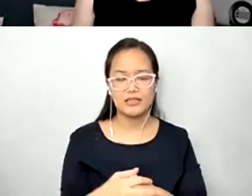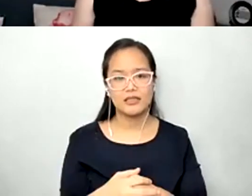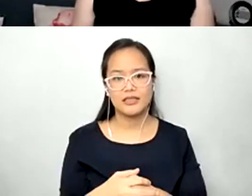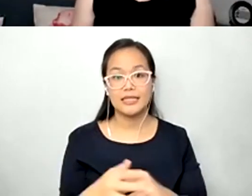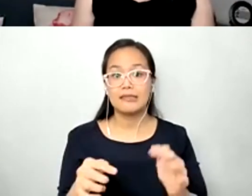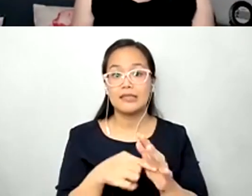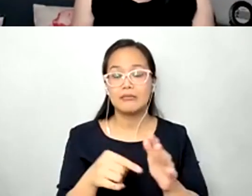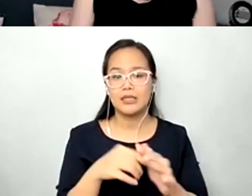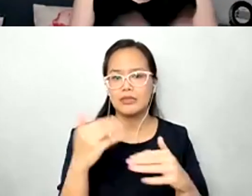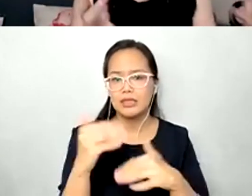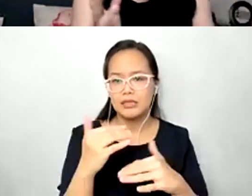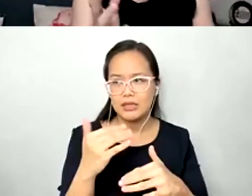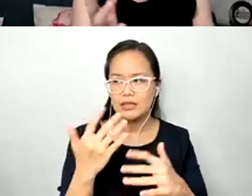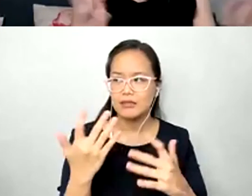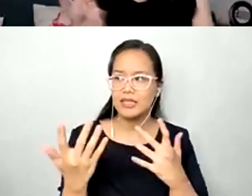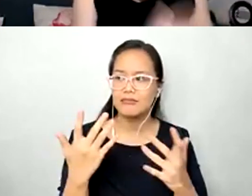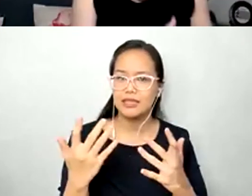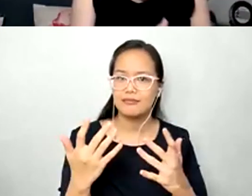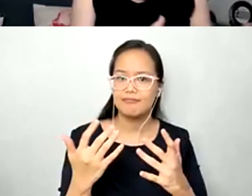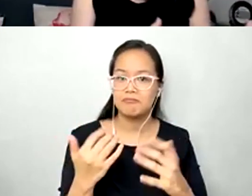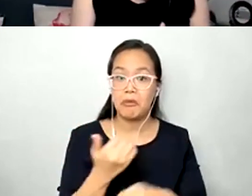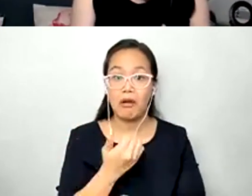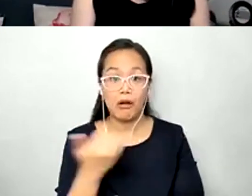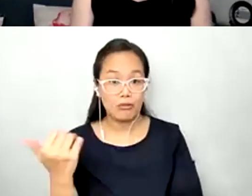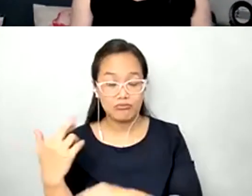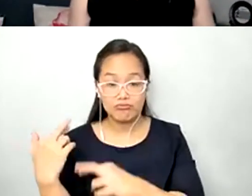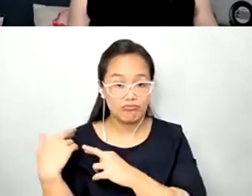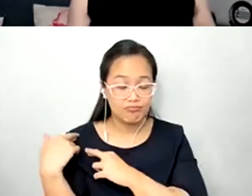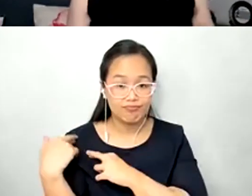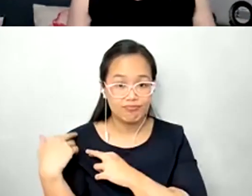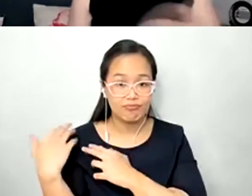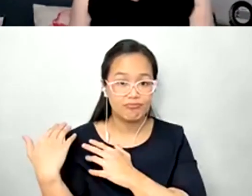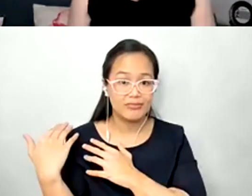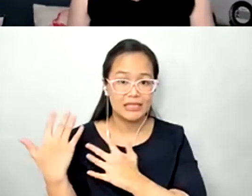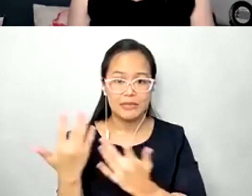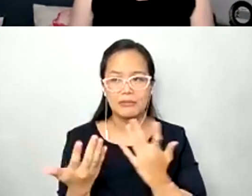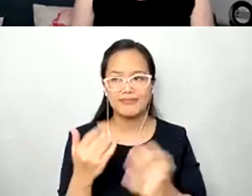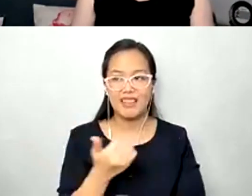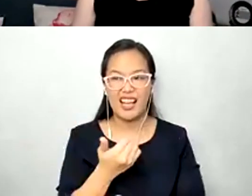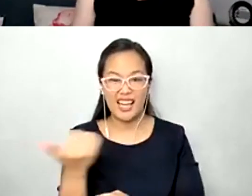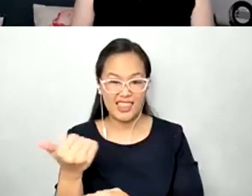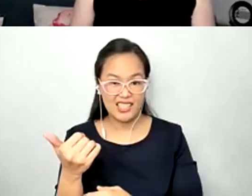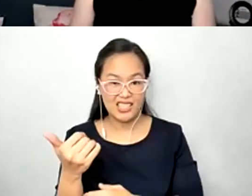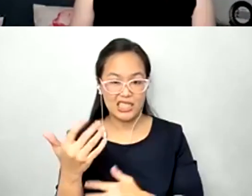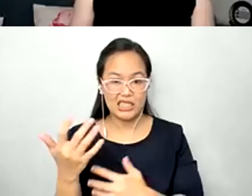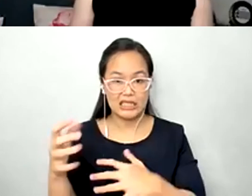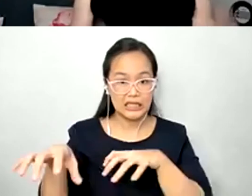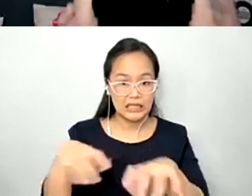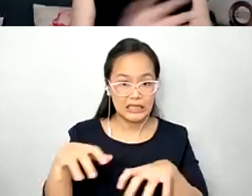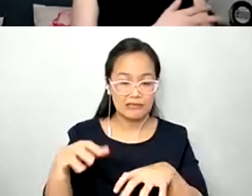it's a limitation, other responsibilities that also need your time. And